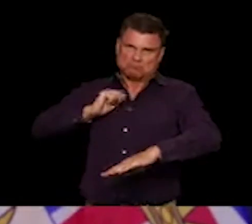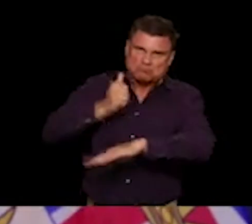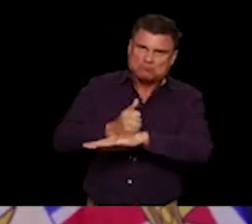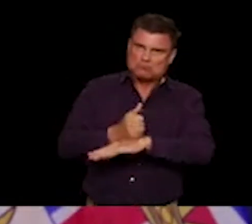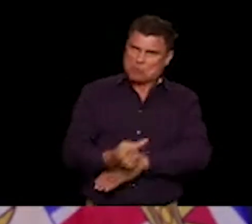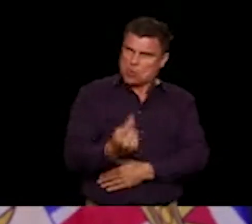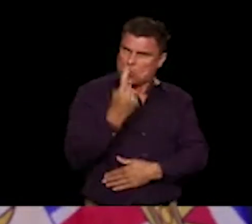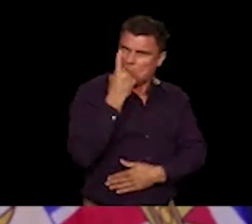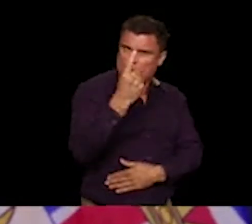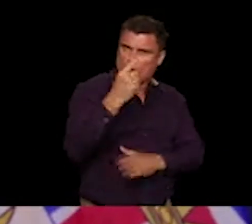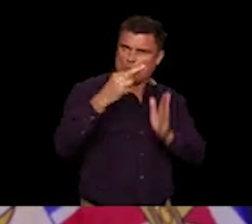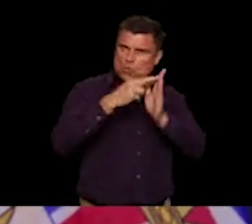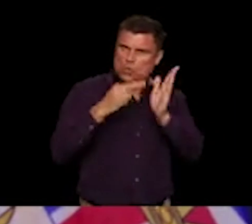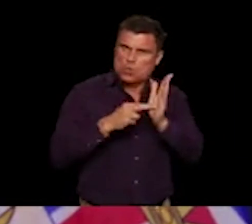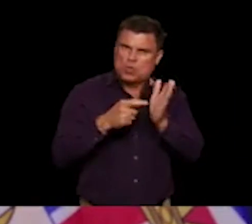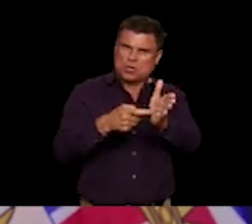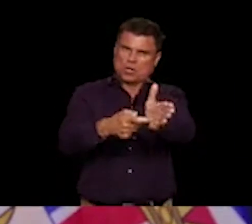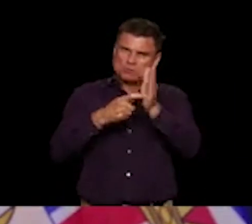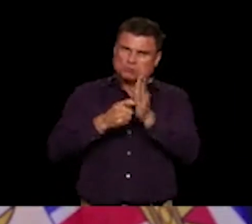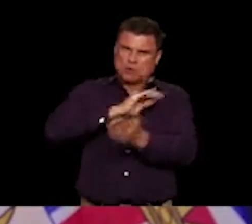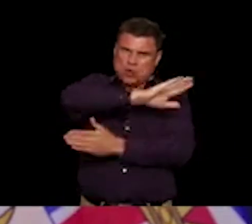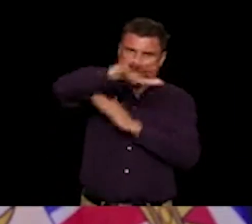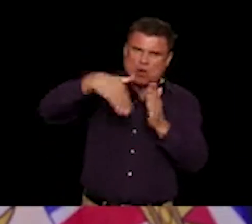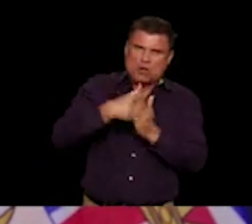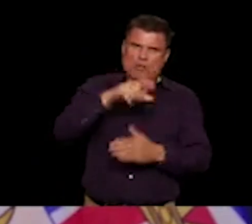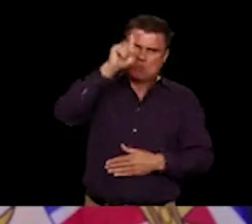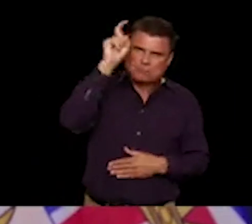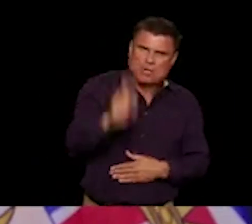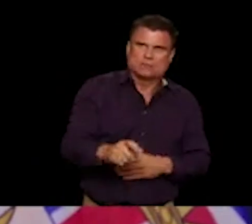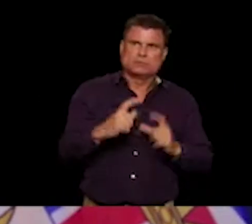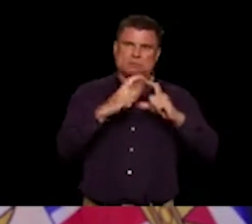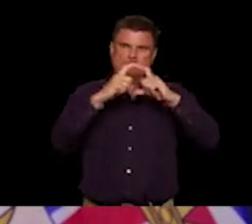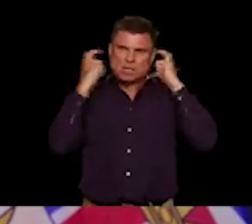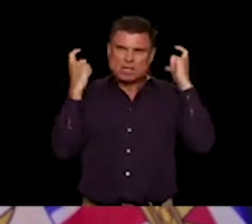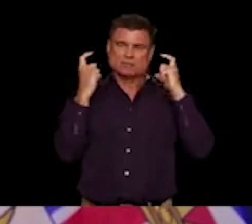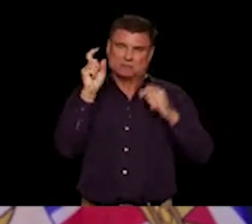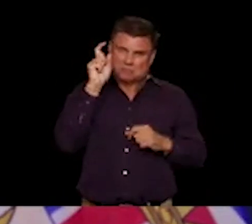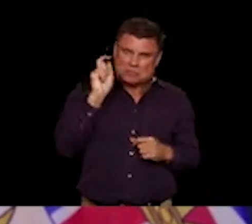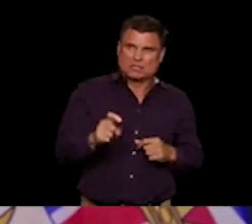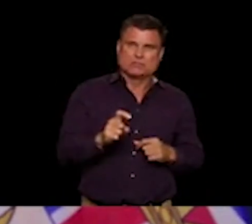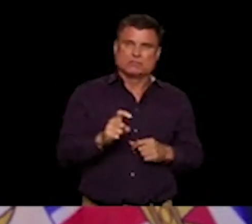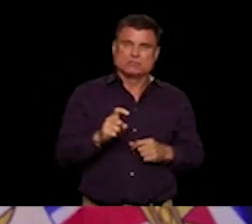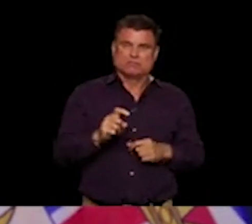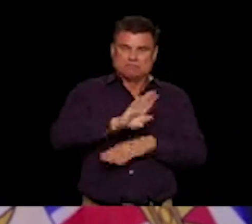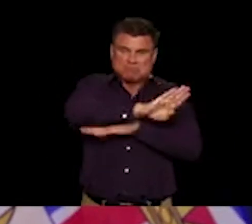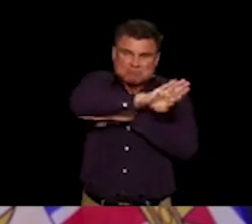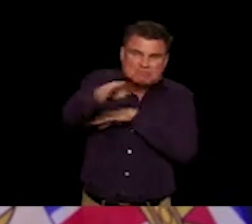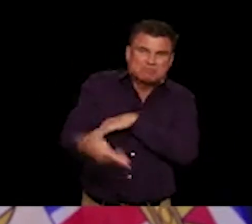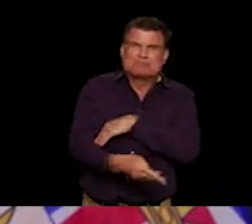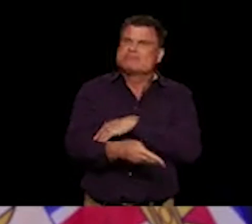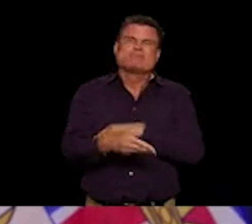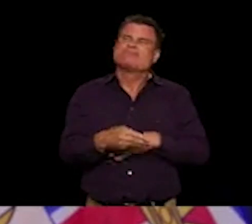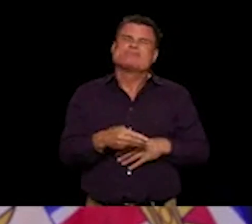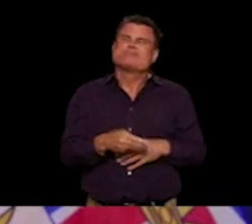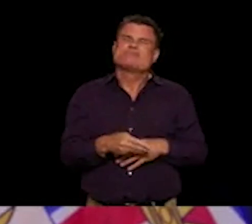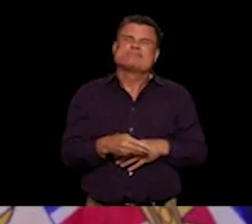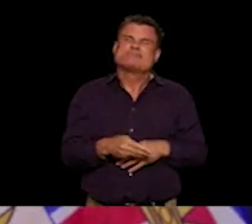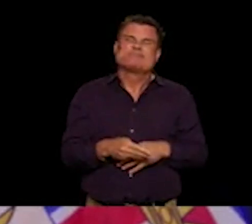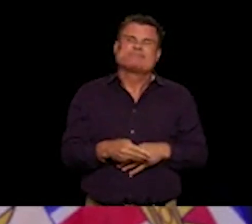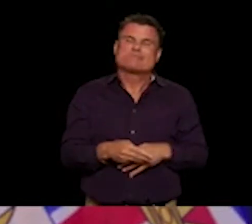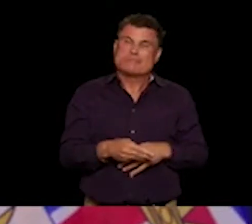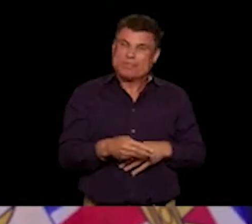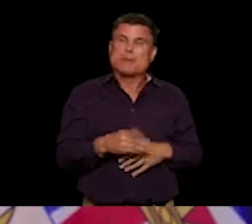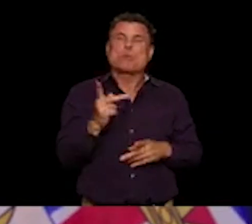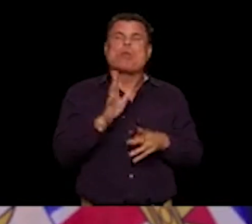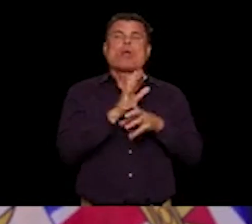it may indicate, as we were talking about, that people may think that this is a shield. That means you